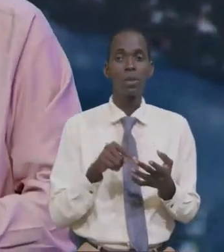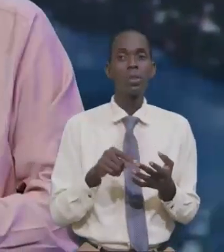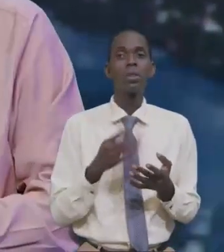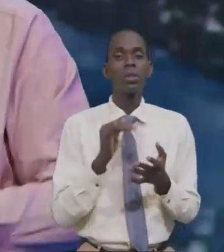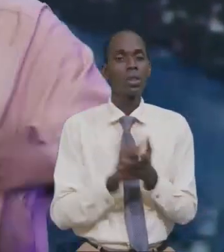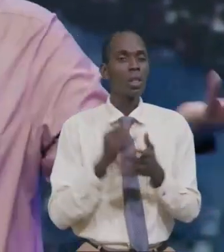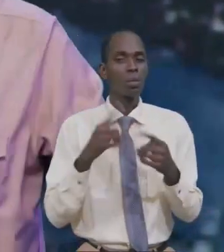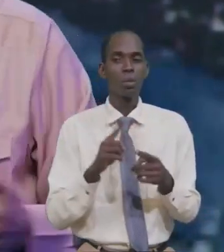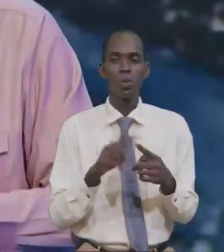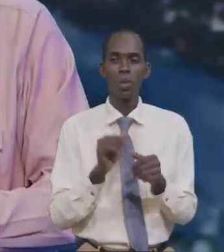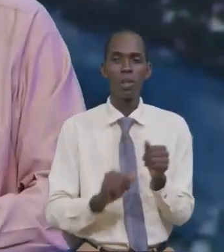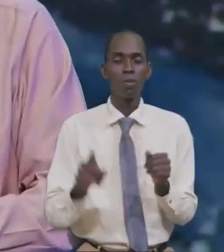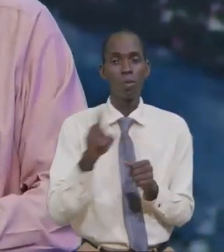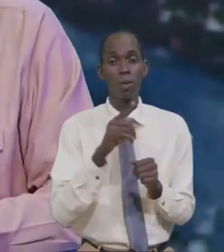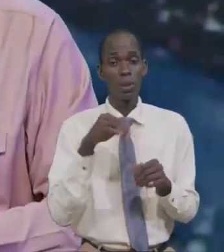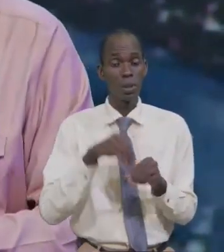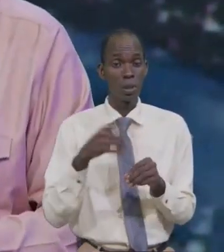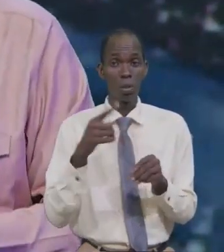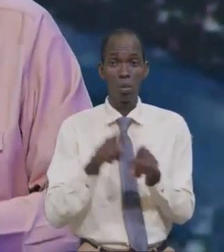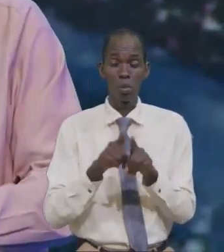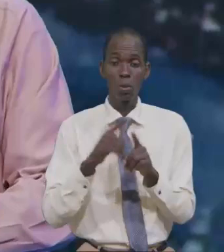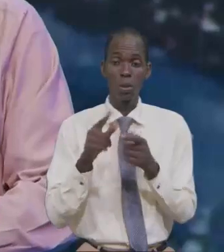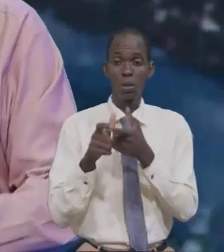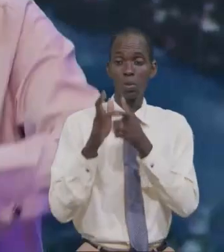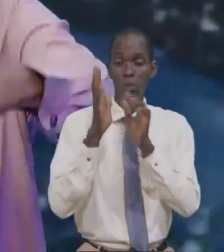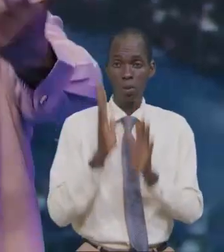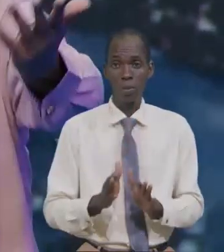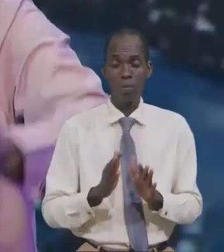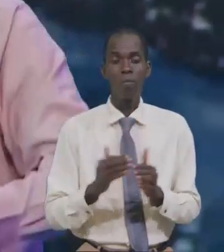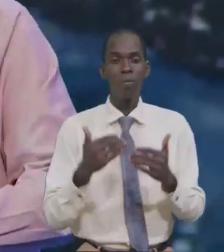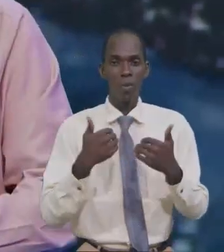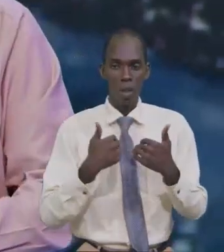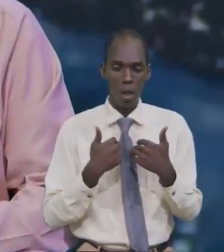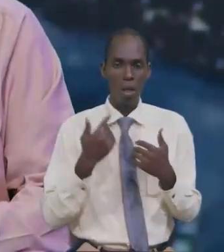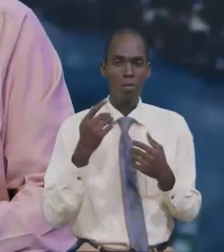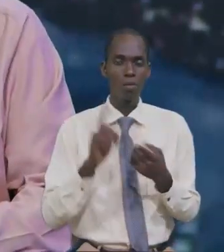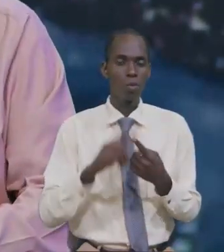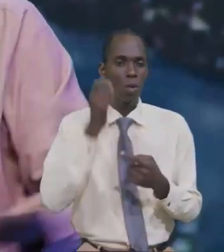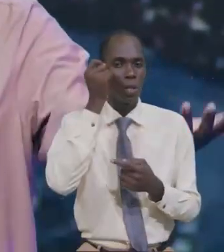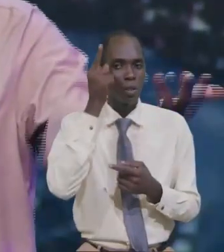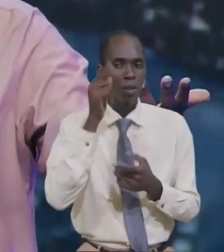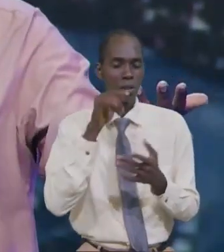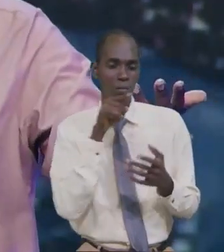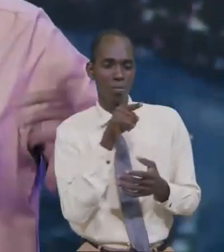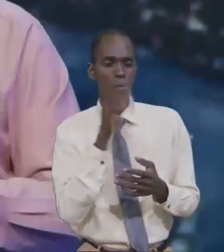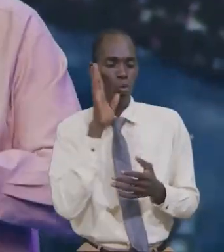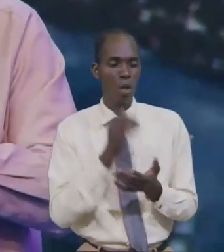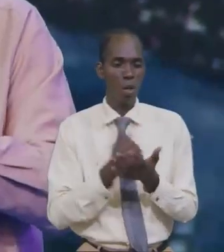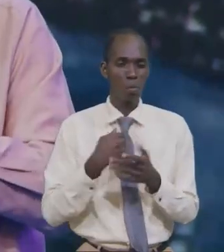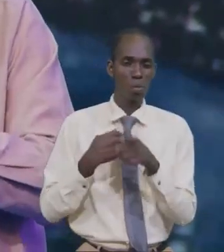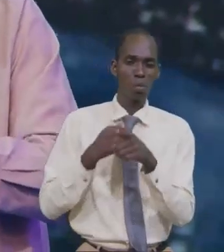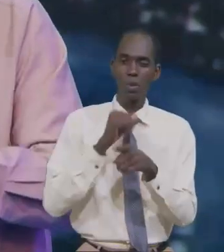help me, that will not help me, that food will help me, that drink will not help me. He ought to